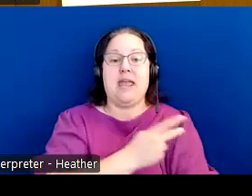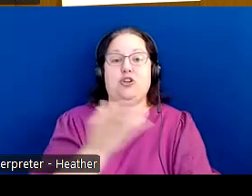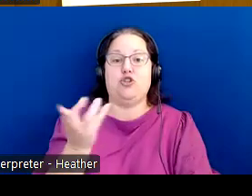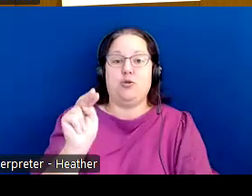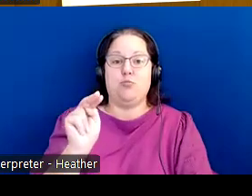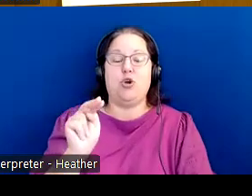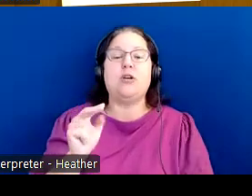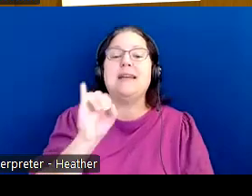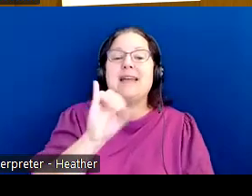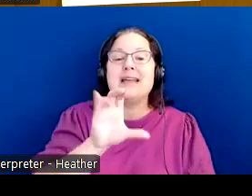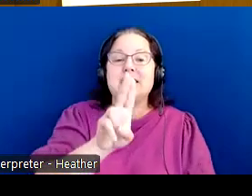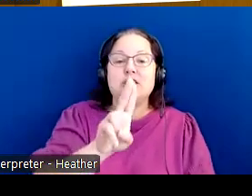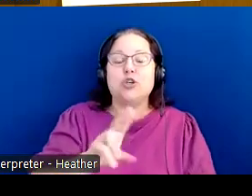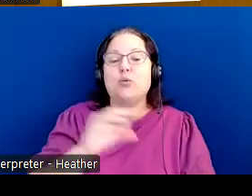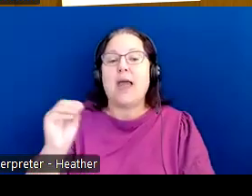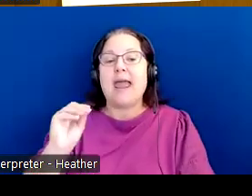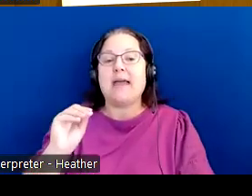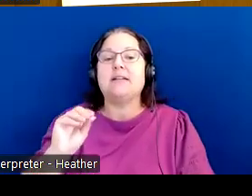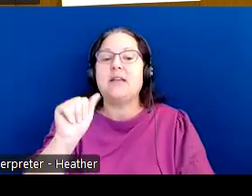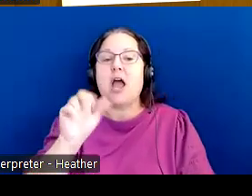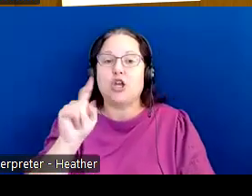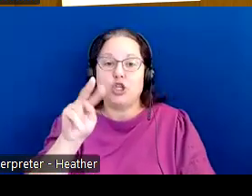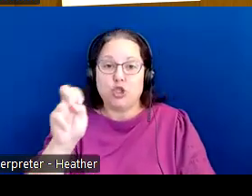the ICU and the acute care, and then I also